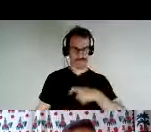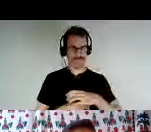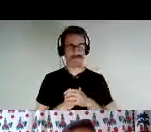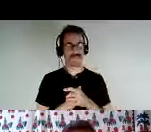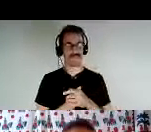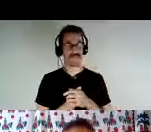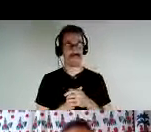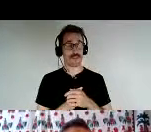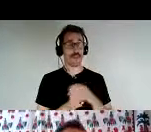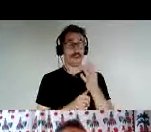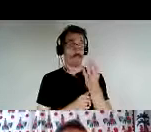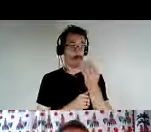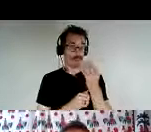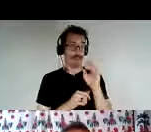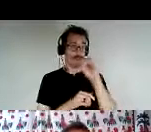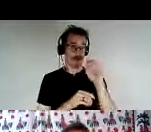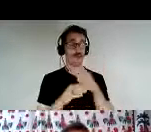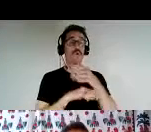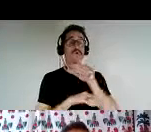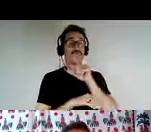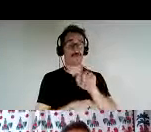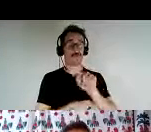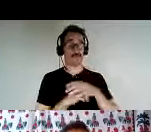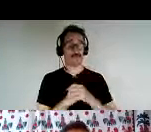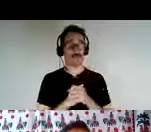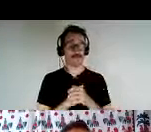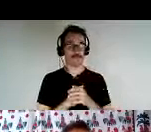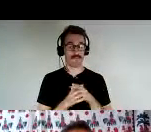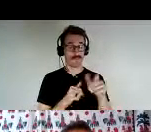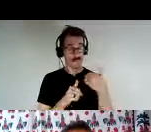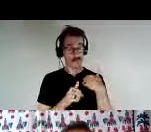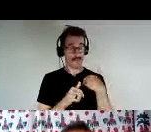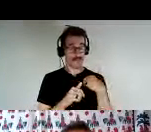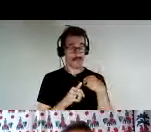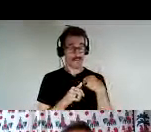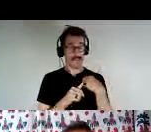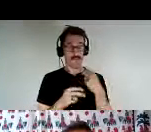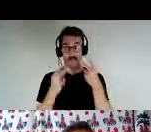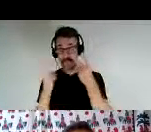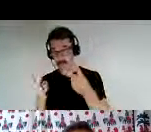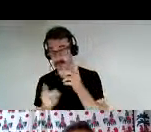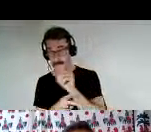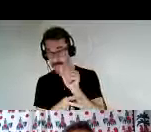over 20. Do you have a visible or invisible disability? No for